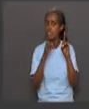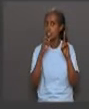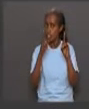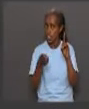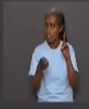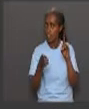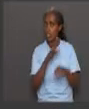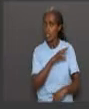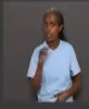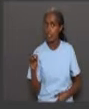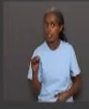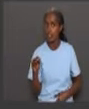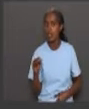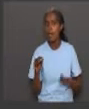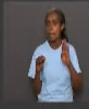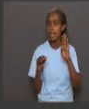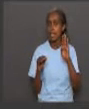DGH and